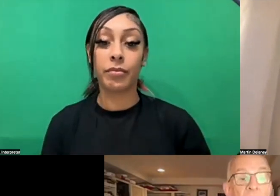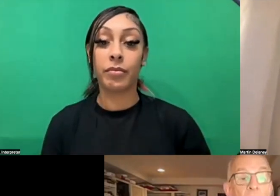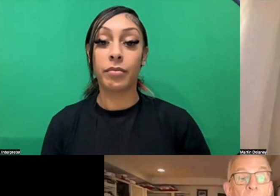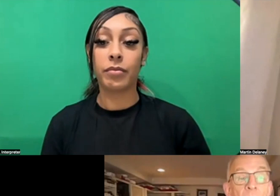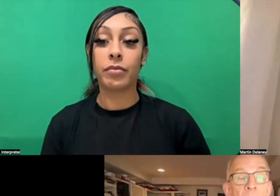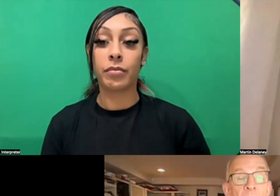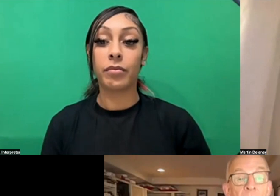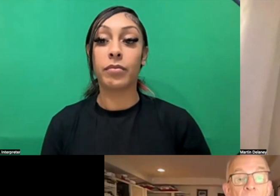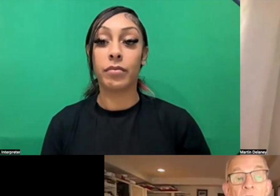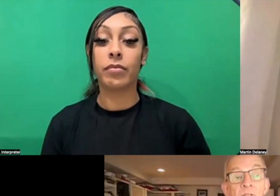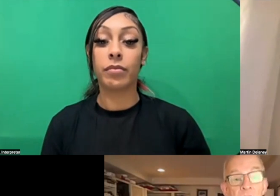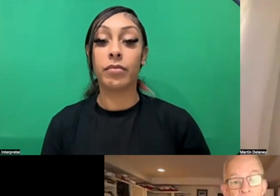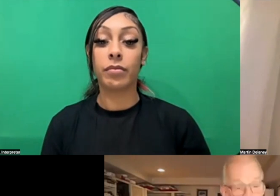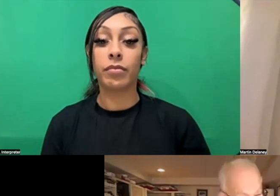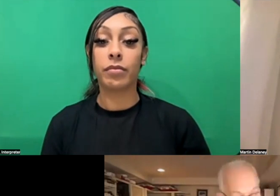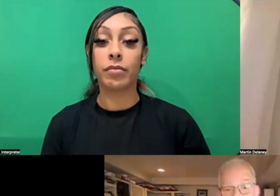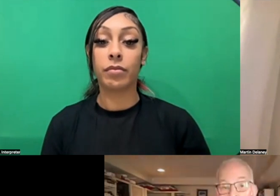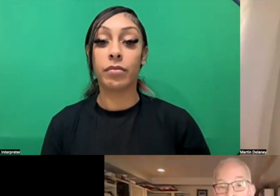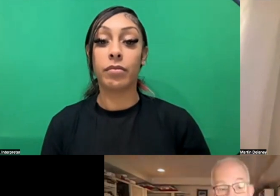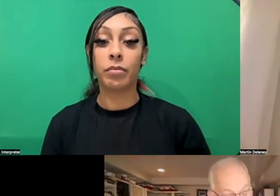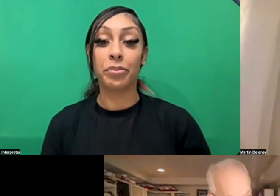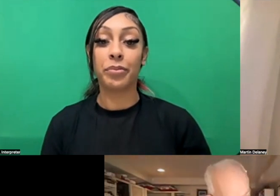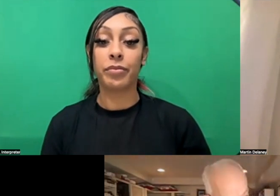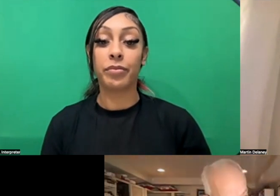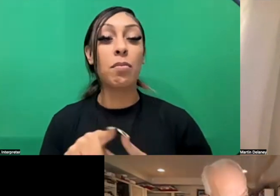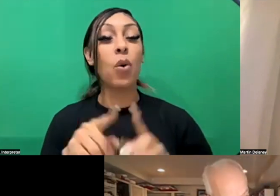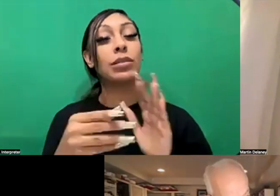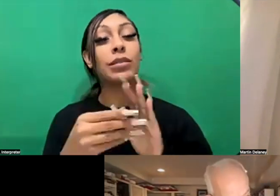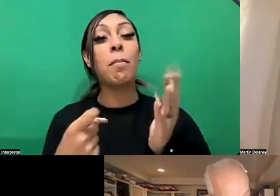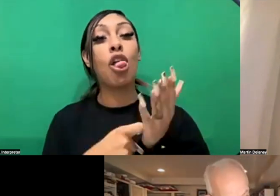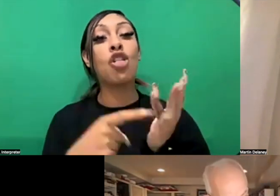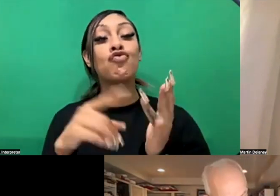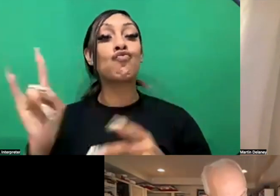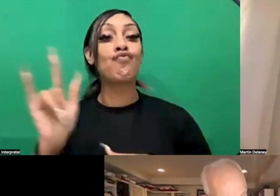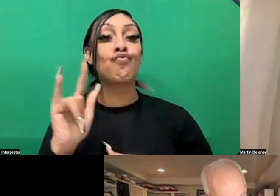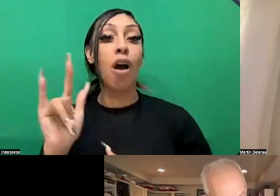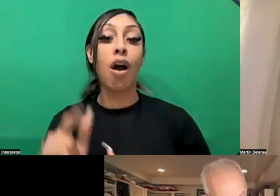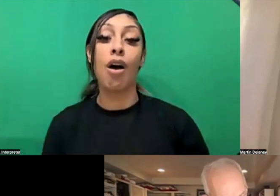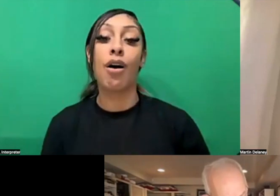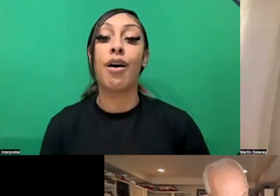guitar before. So here's sort of a rock guitar sound.